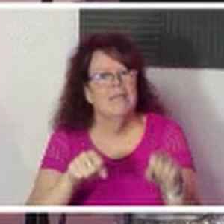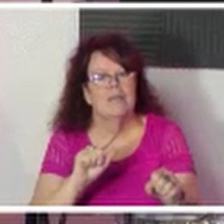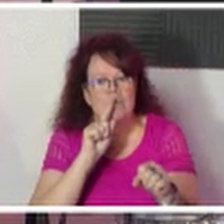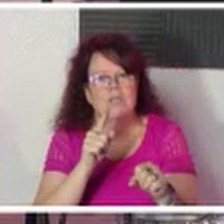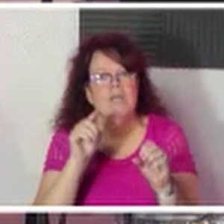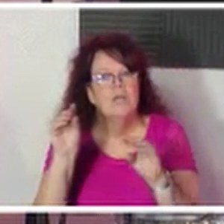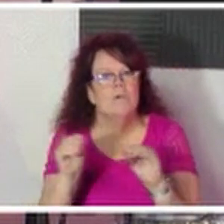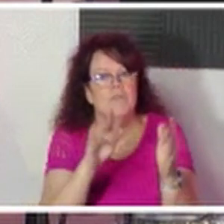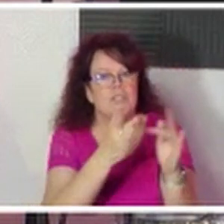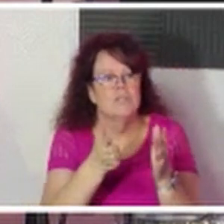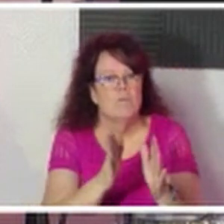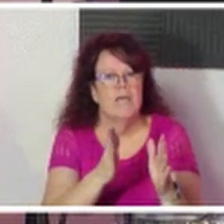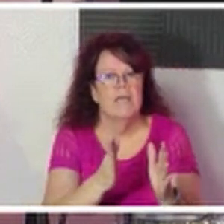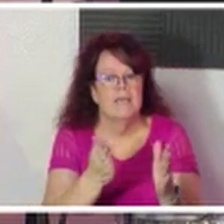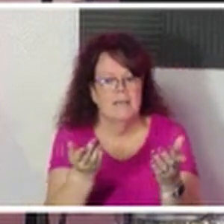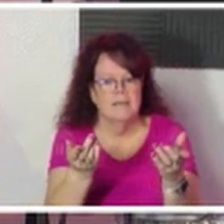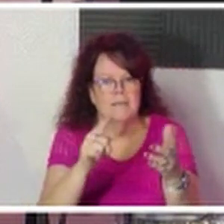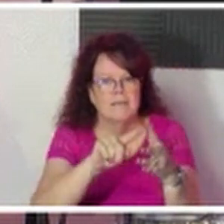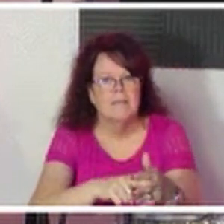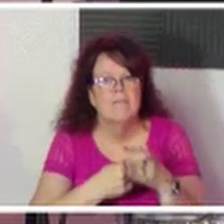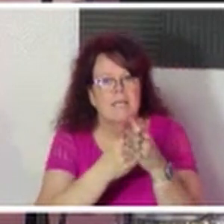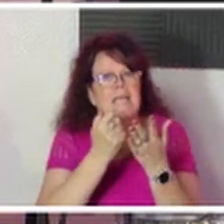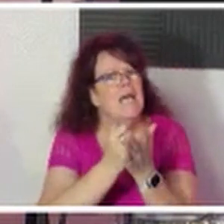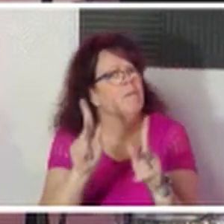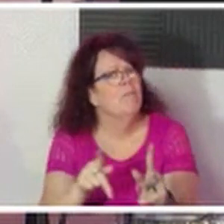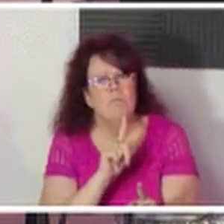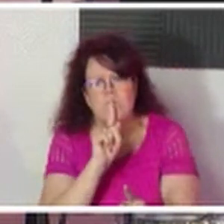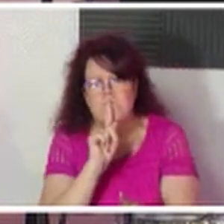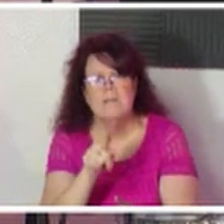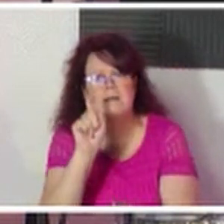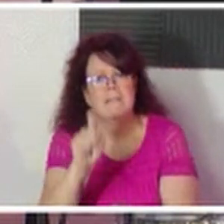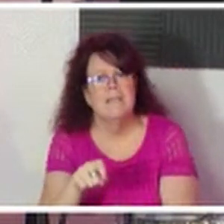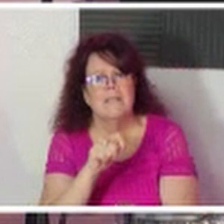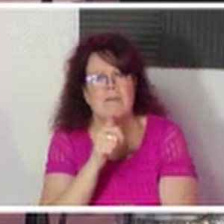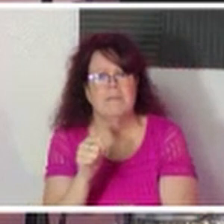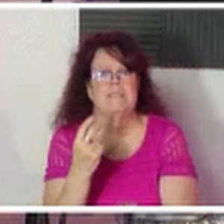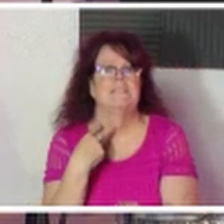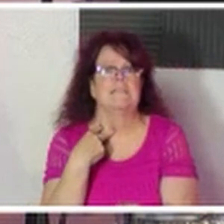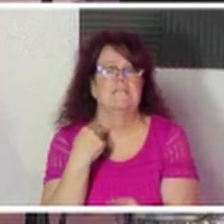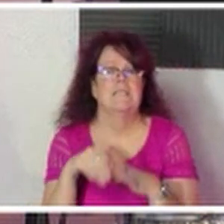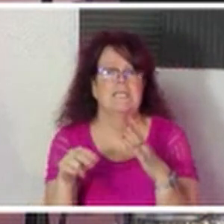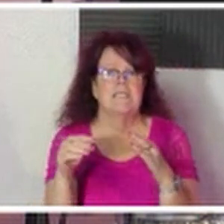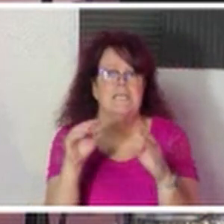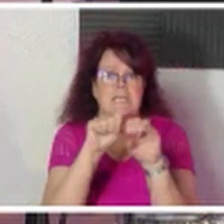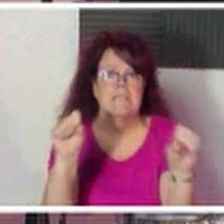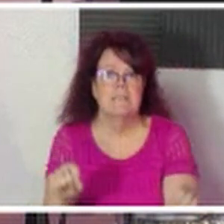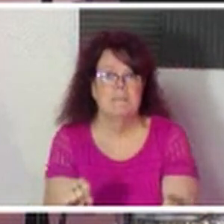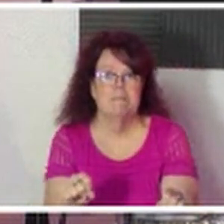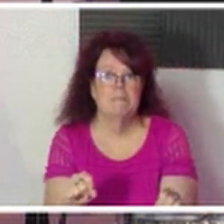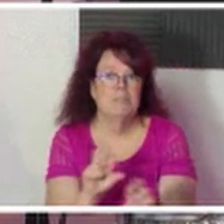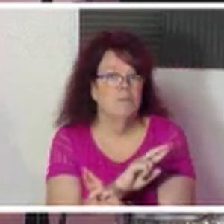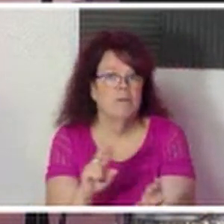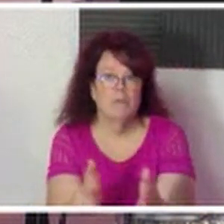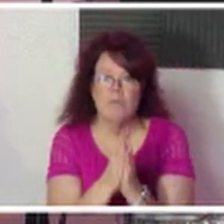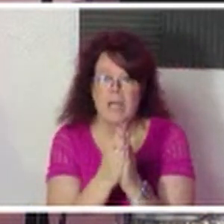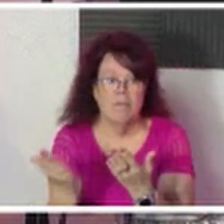the Jesus way into action and help people who desperately need it so they won't be caught in the system. Amen. So let me pray,